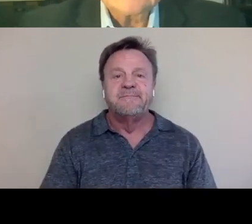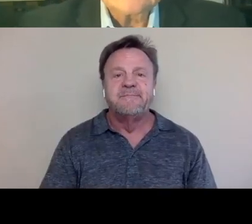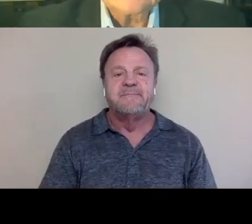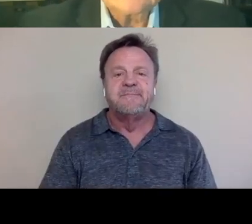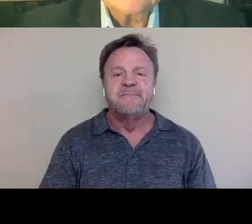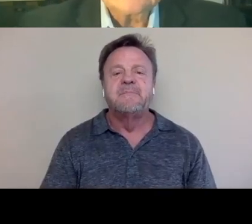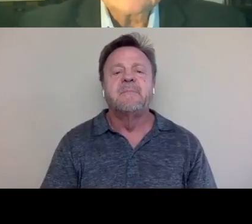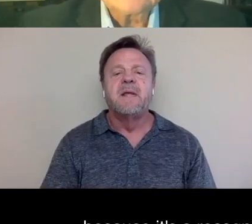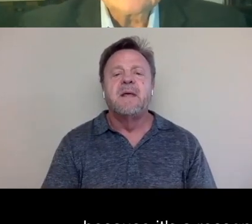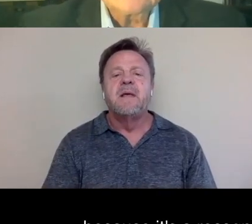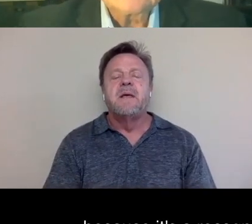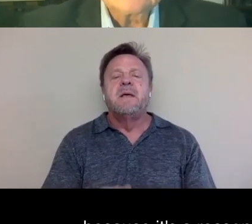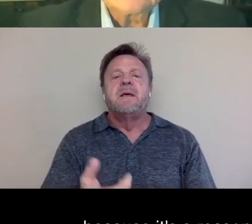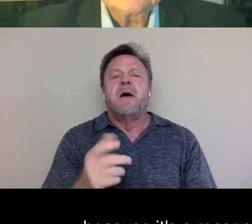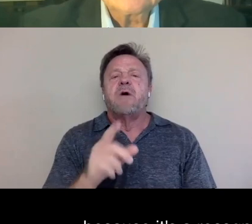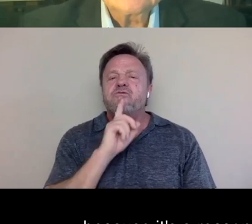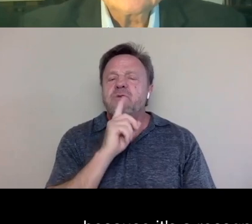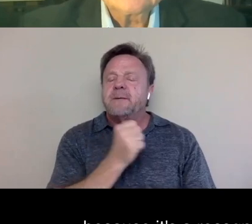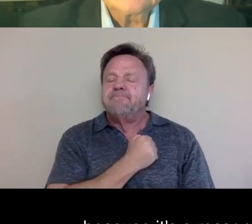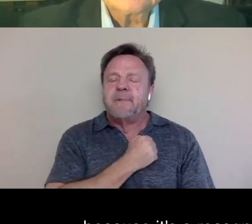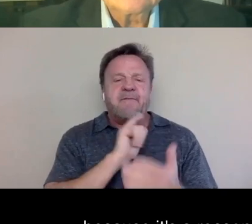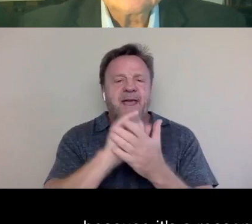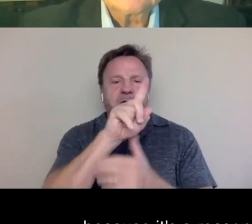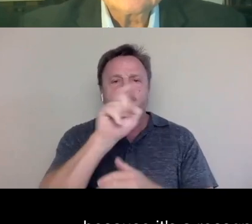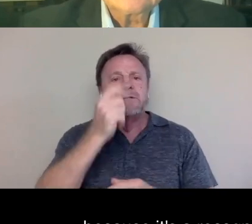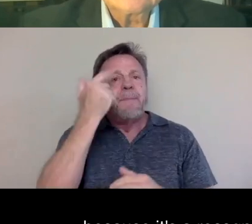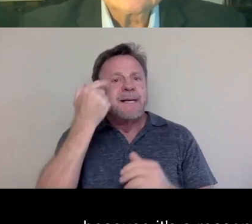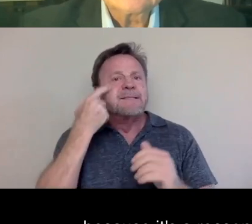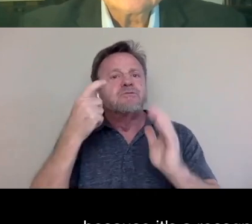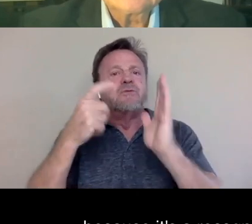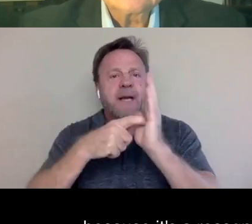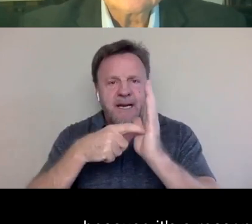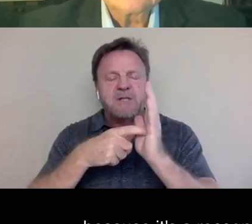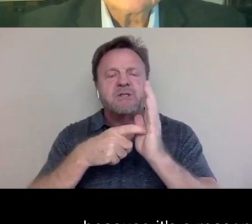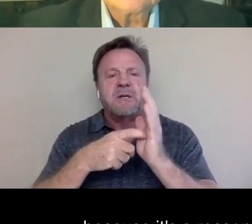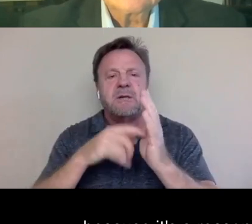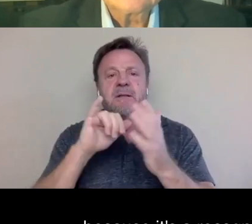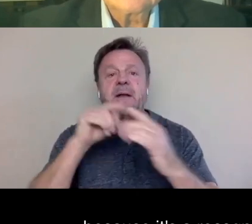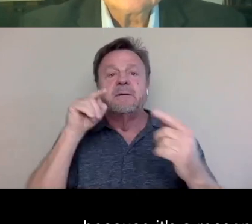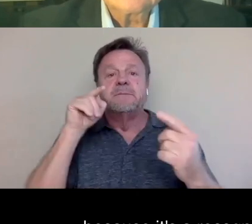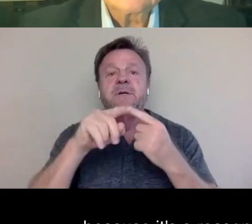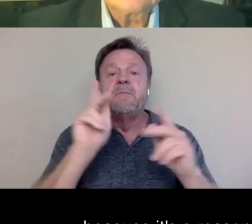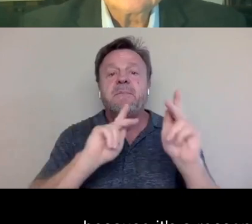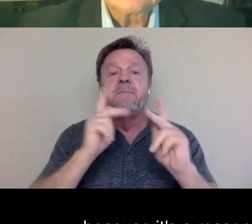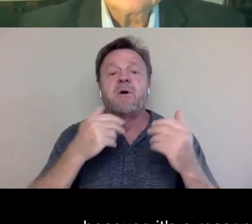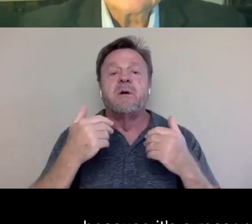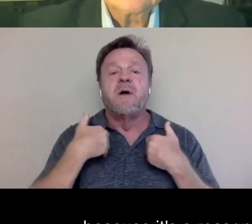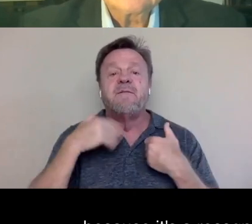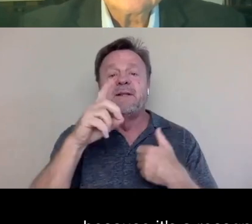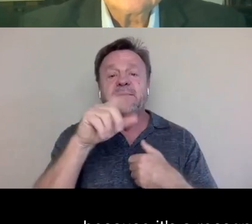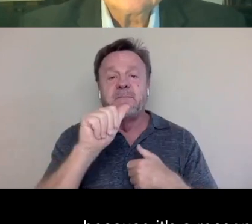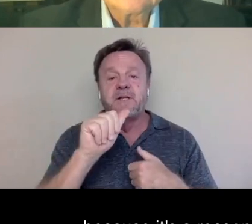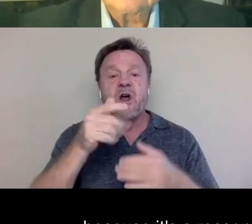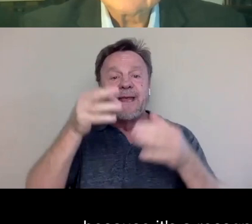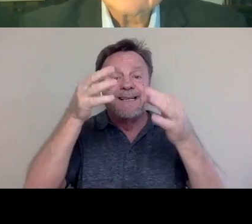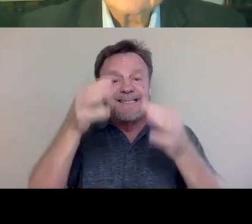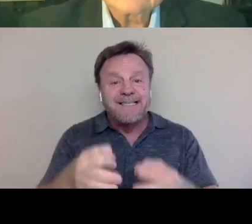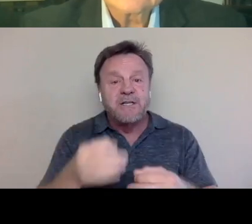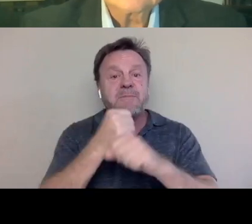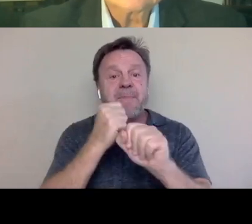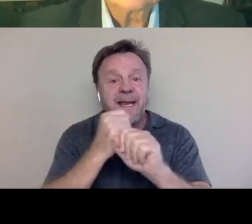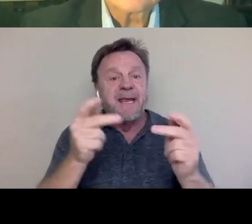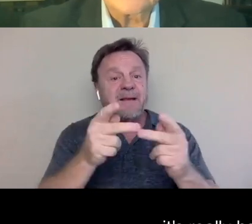I love that question, because it's a recognition that until people with disabilities are in decision-making